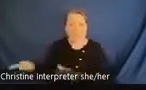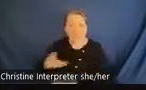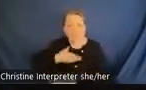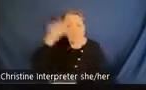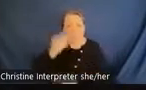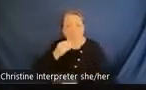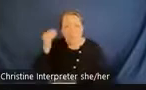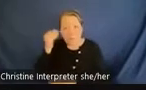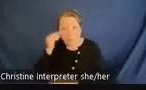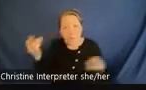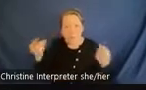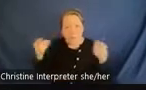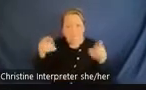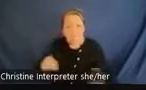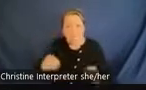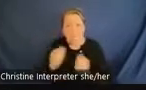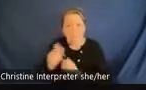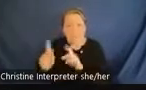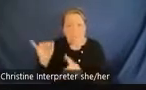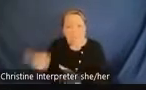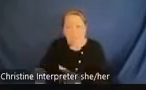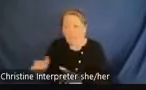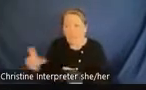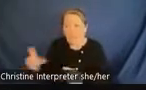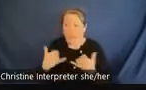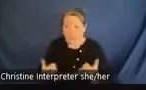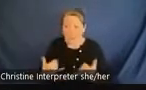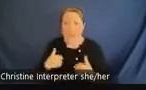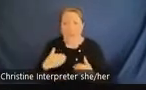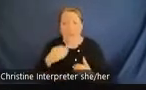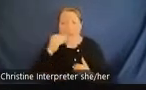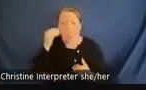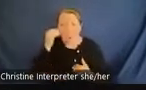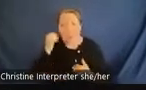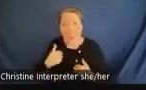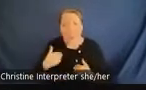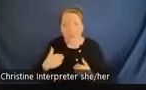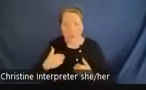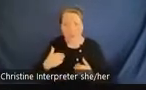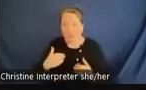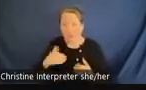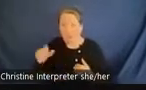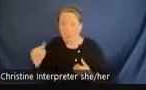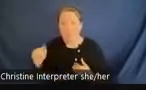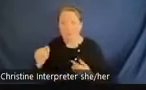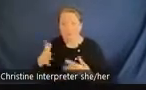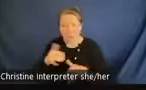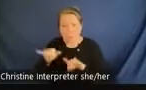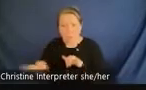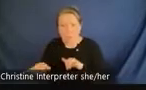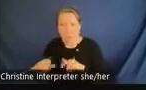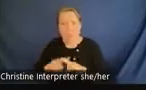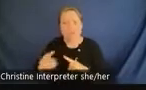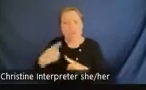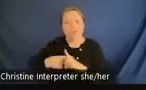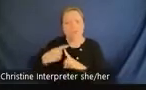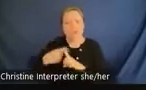currently homed in a place they want to stay, and their rent just went up? They just need a voucher.